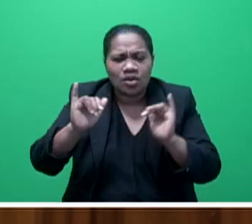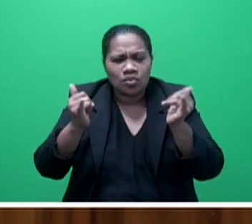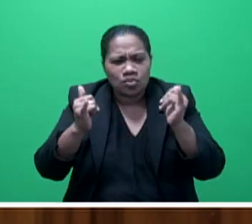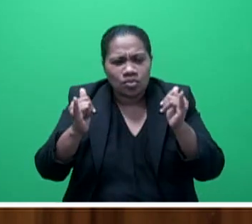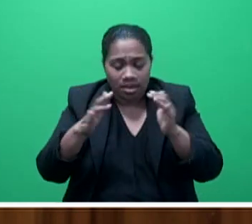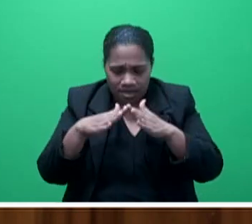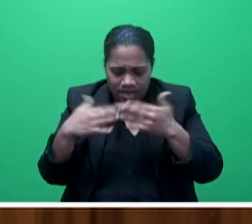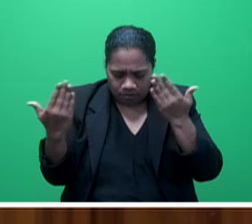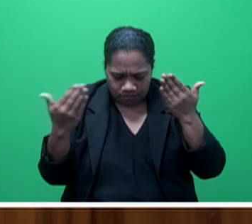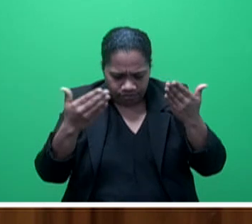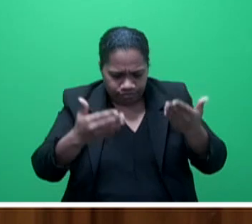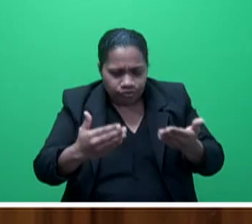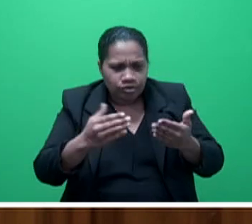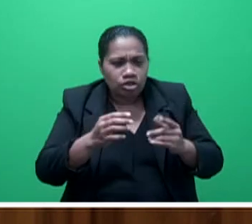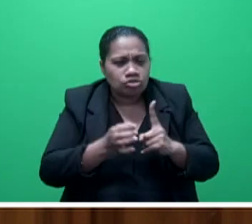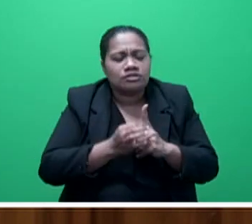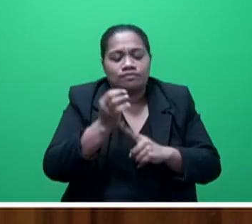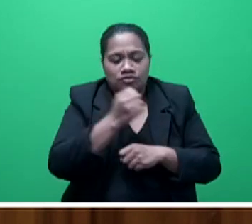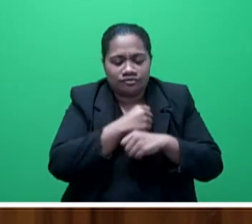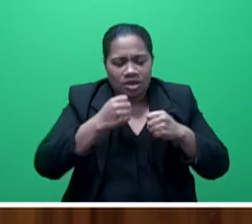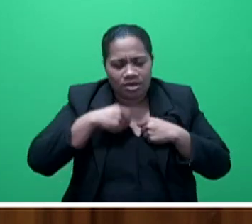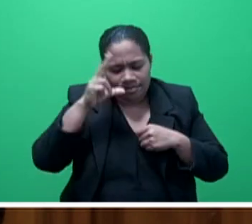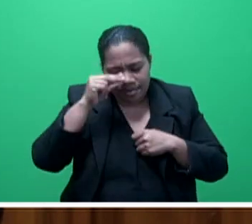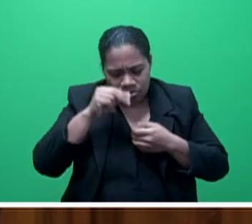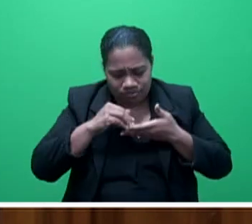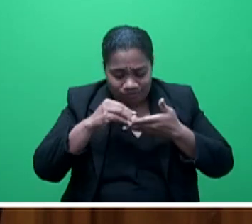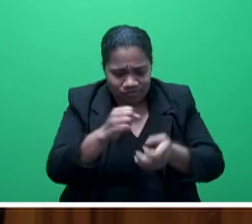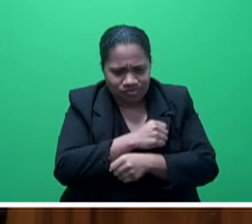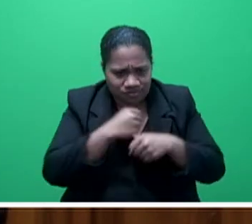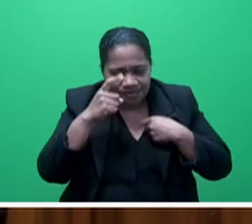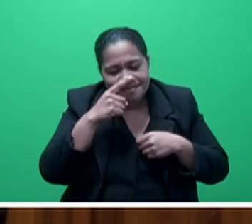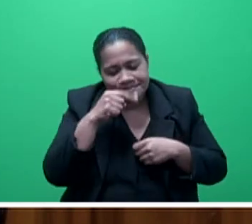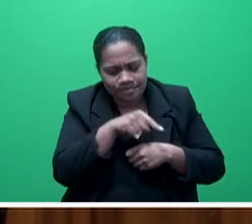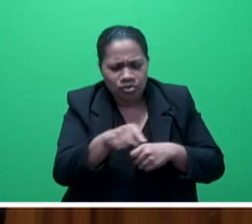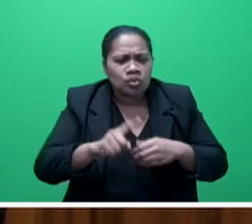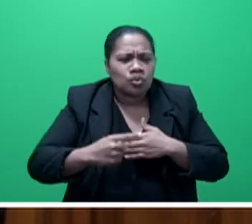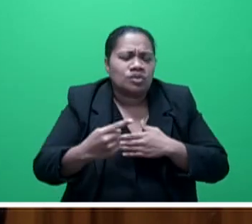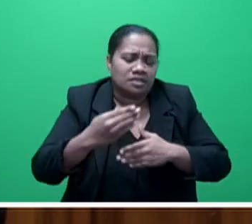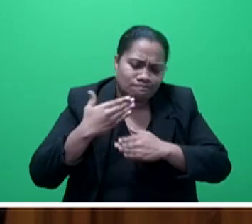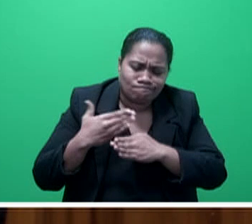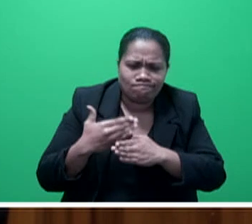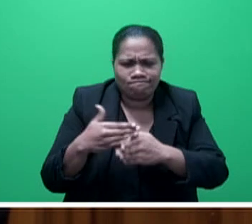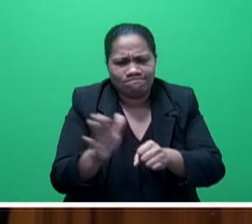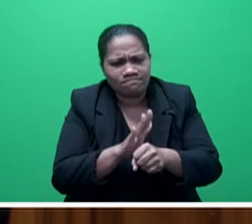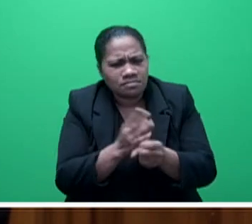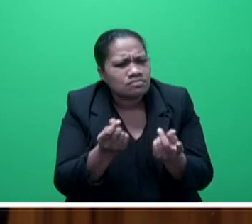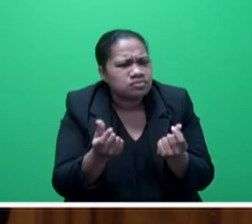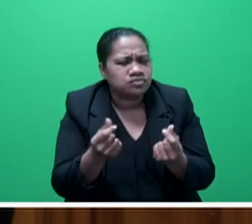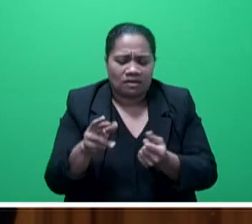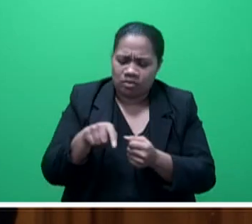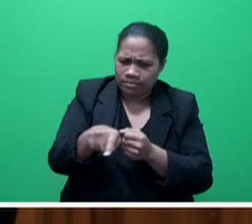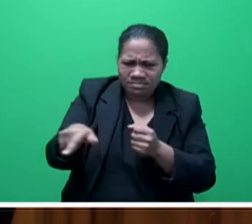and thus improve our ability to forewarn our people. We are continuing to work on making it easier to access land information through the